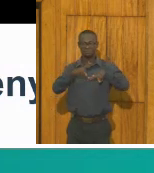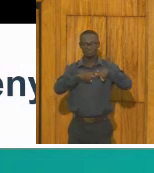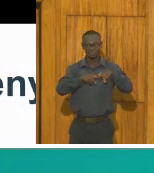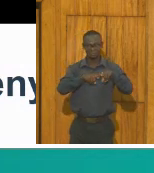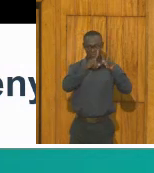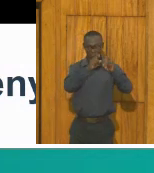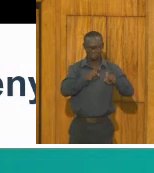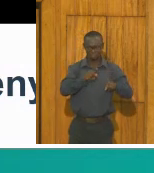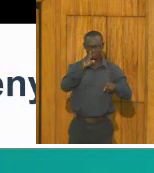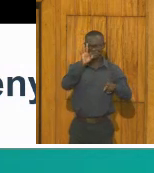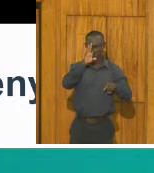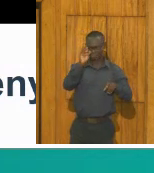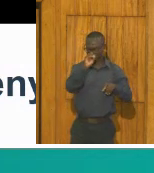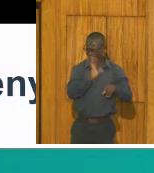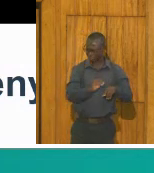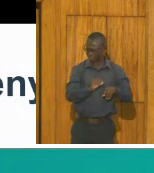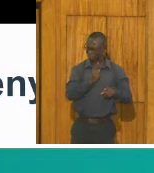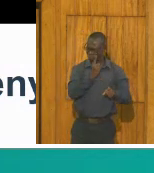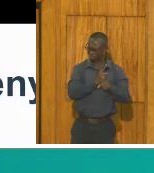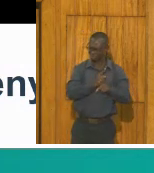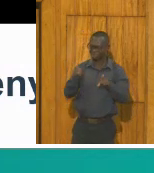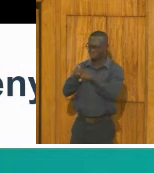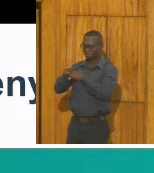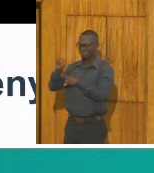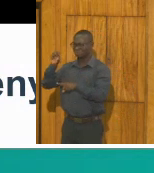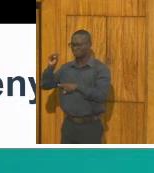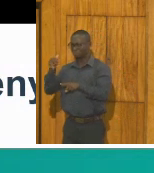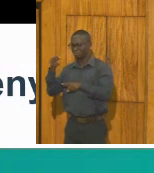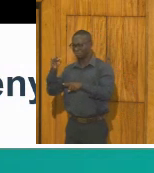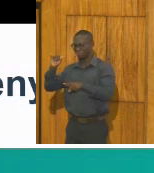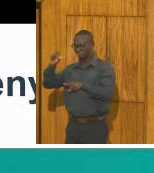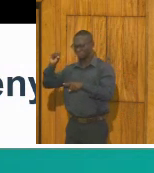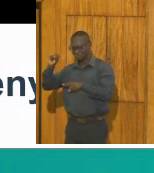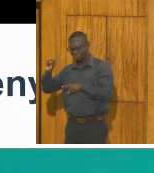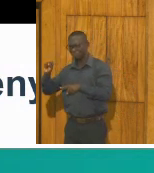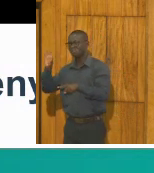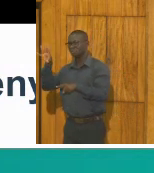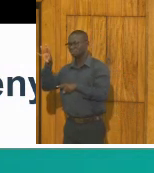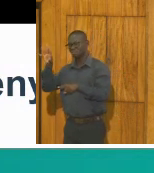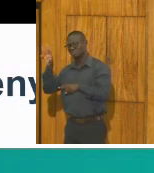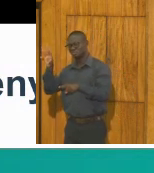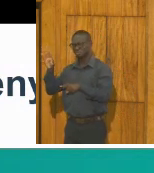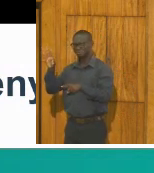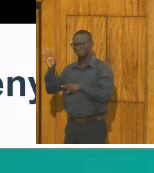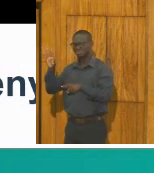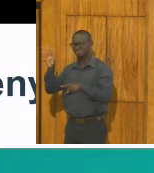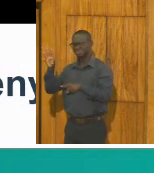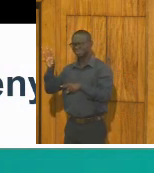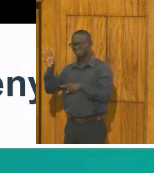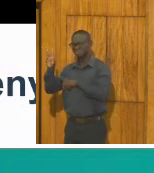over 90% as well. We realized syphilis testing, and this will, I think, will come, is here. Syphilis